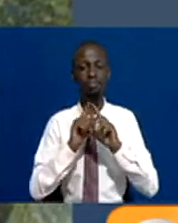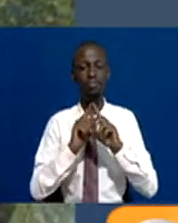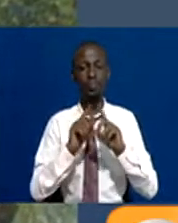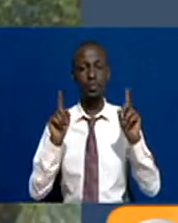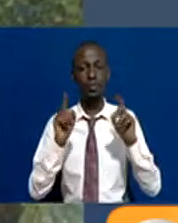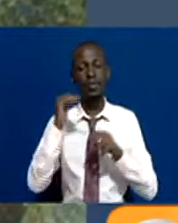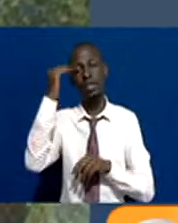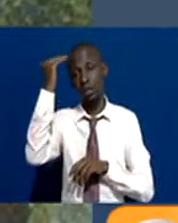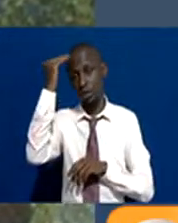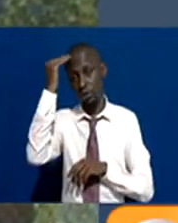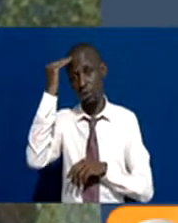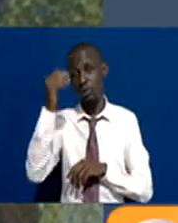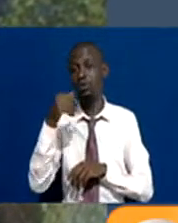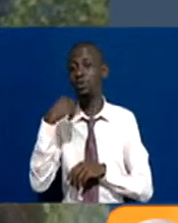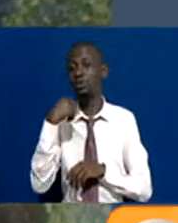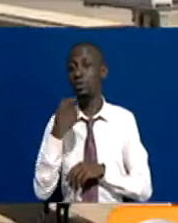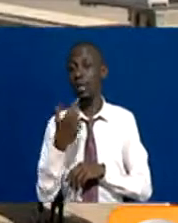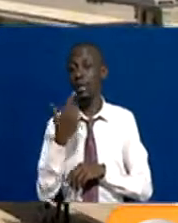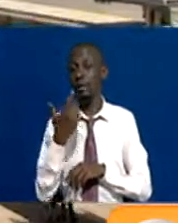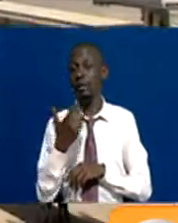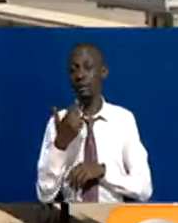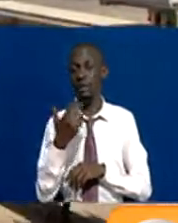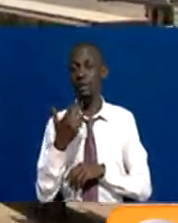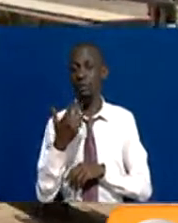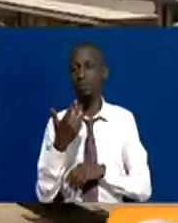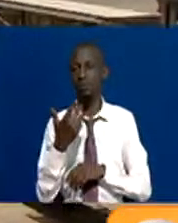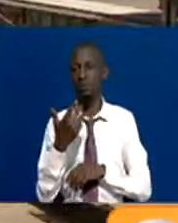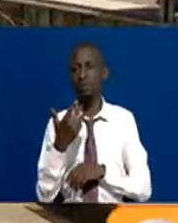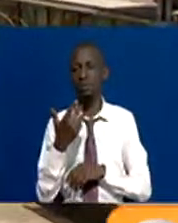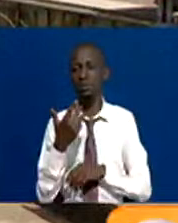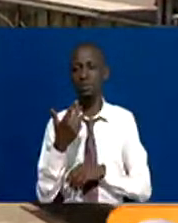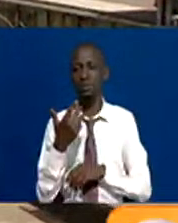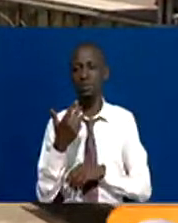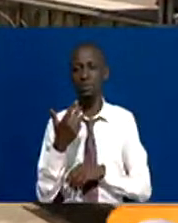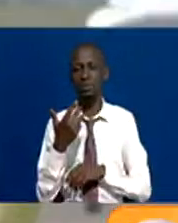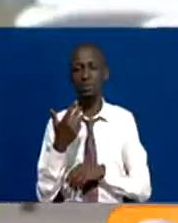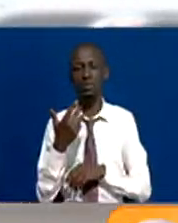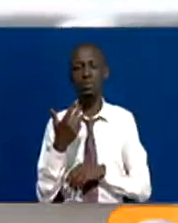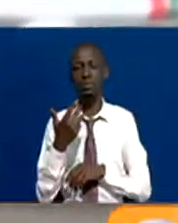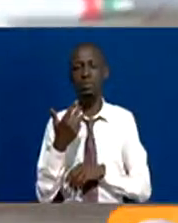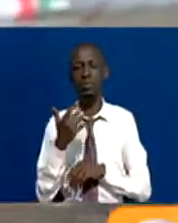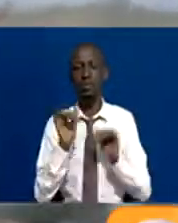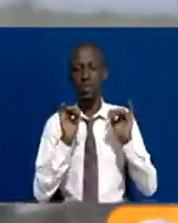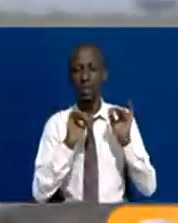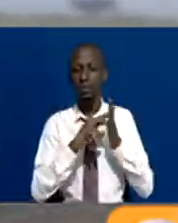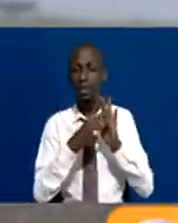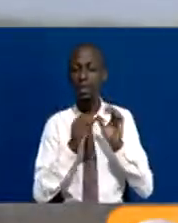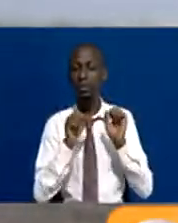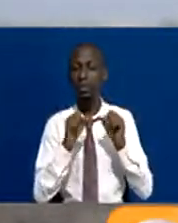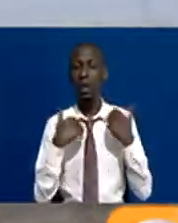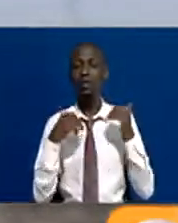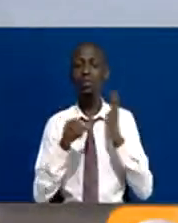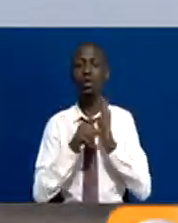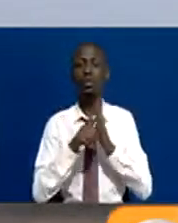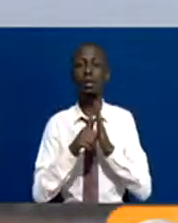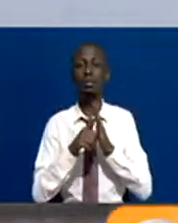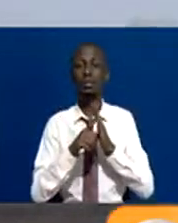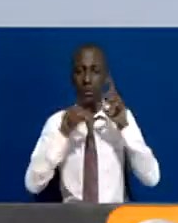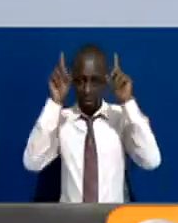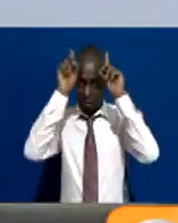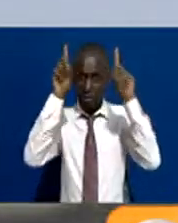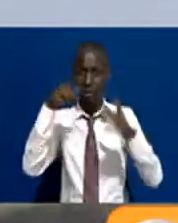staying meant. And so she took a leap of faith and fled the country, eventually seeking